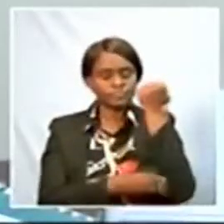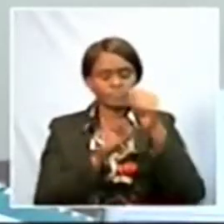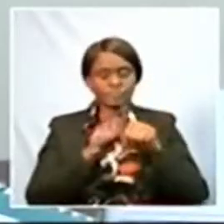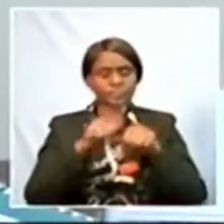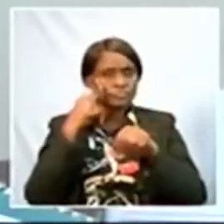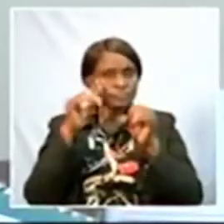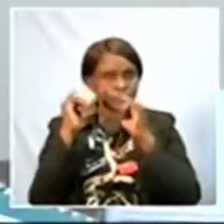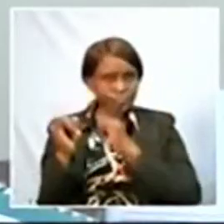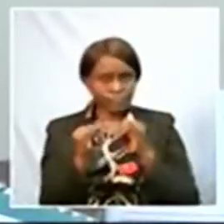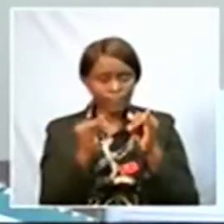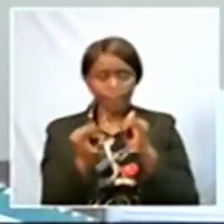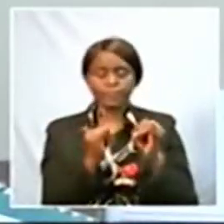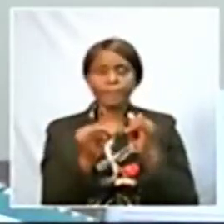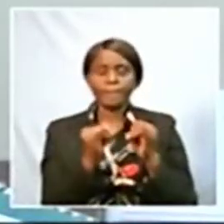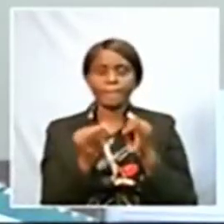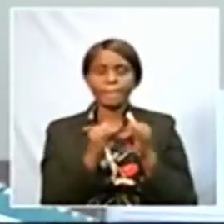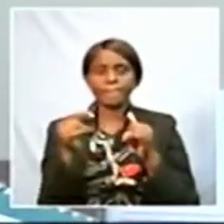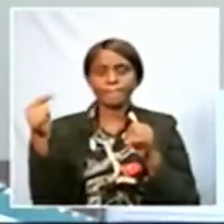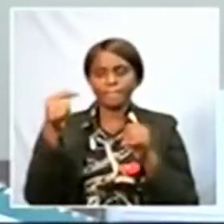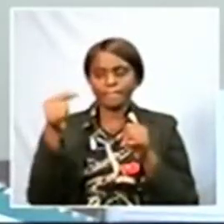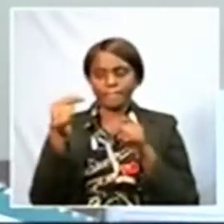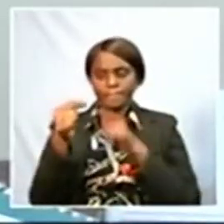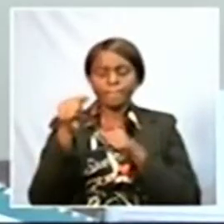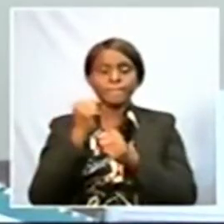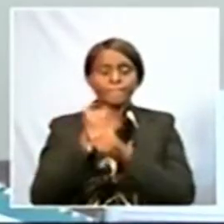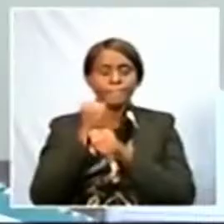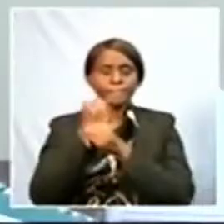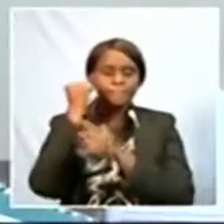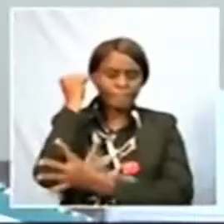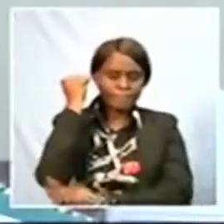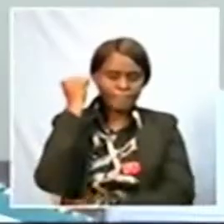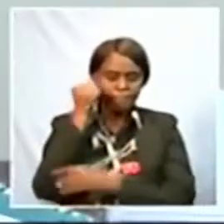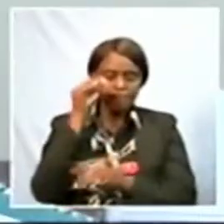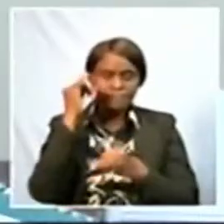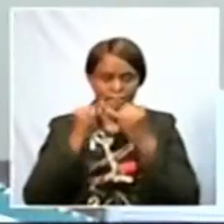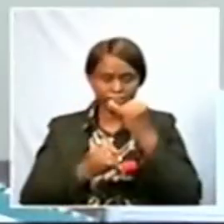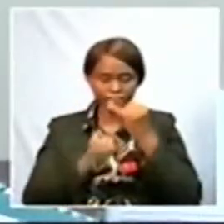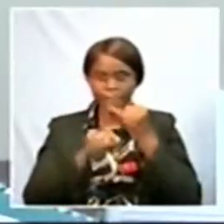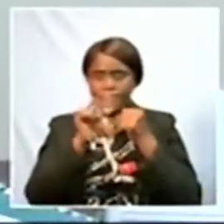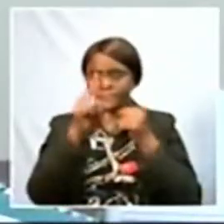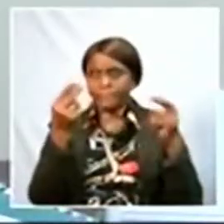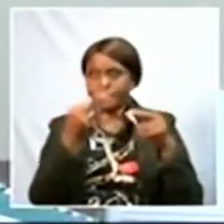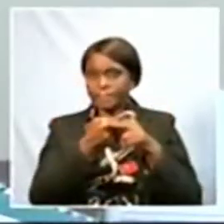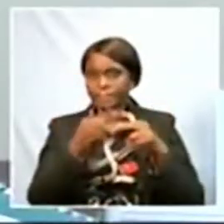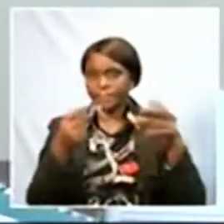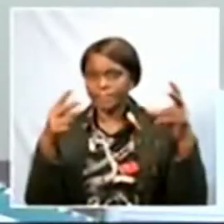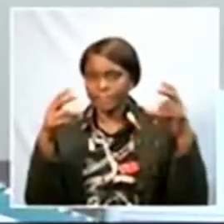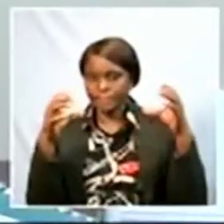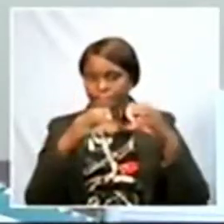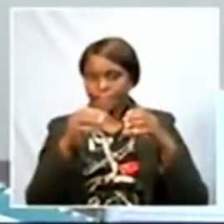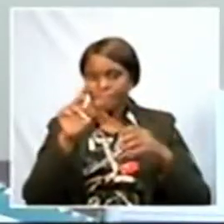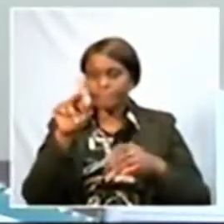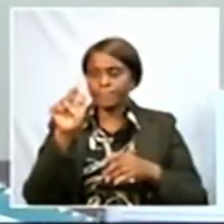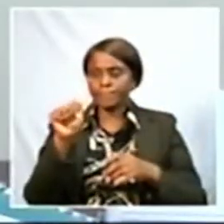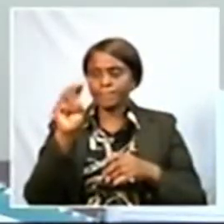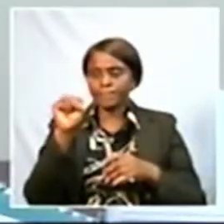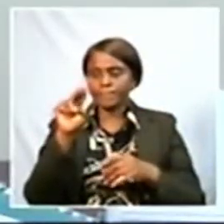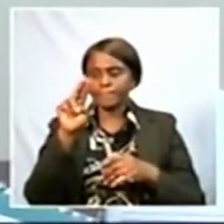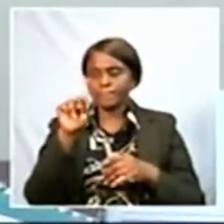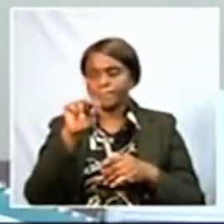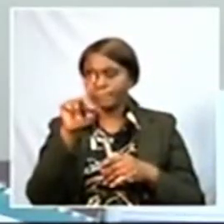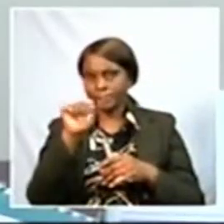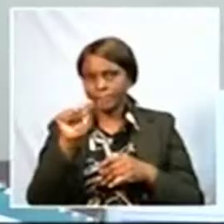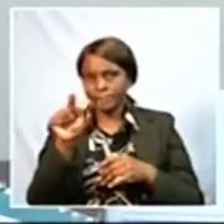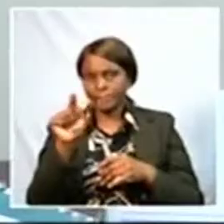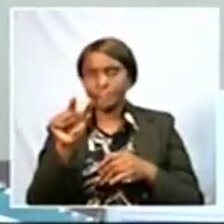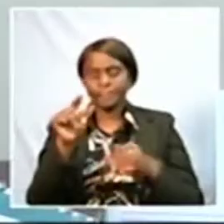implementation. G. Poor workmanship, completion of 1x3 classroom block at Kamunza Primary School. Cause of